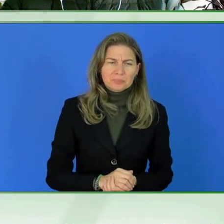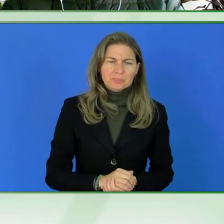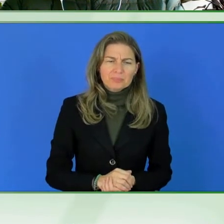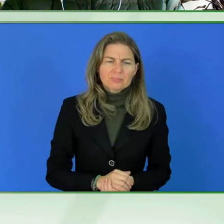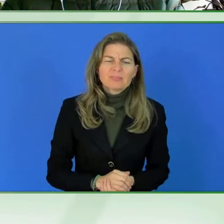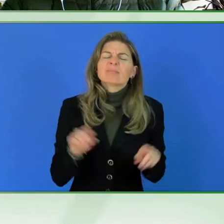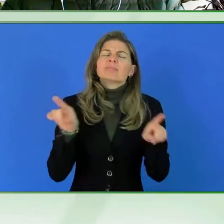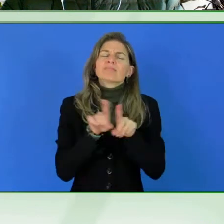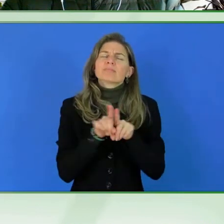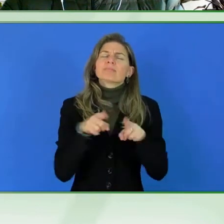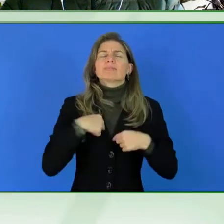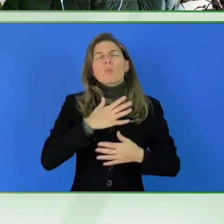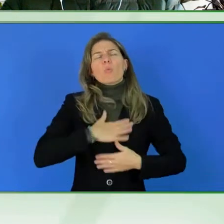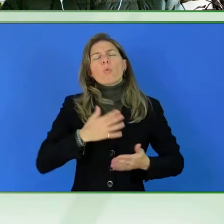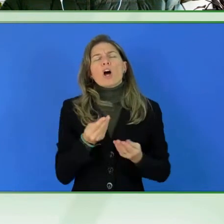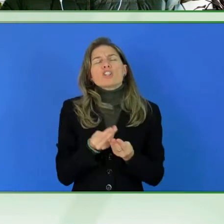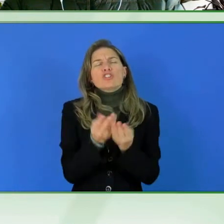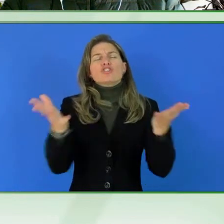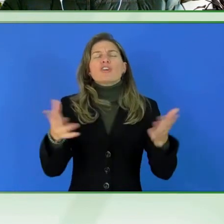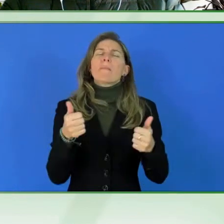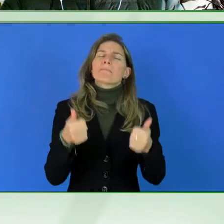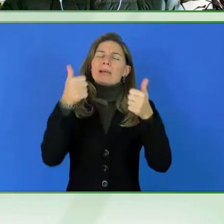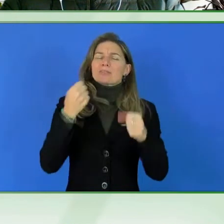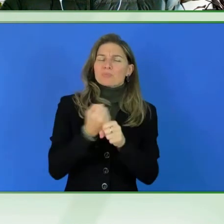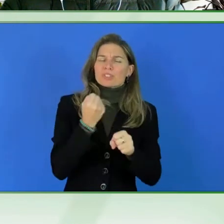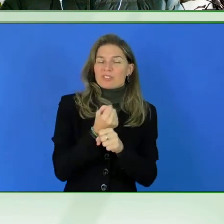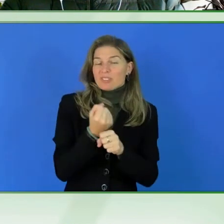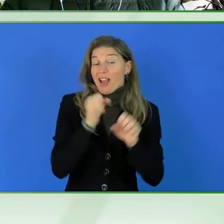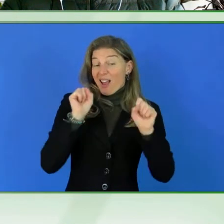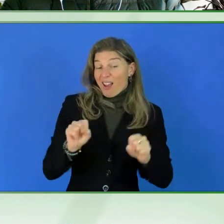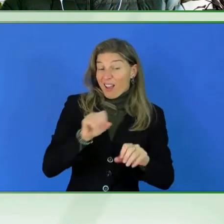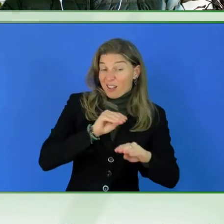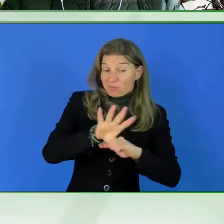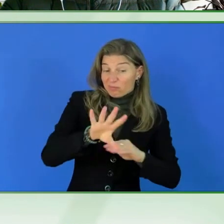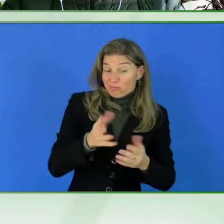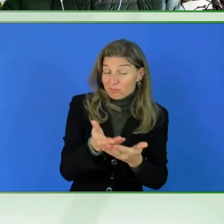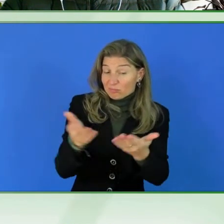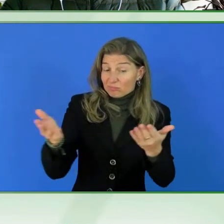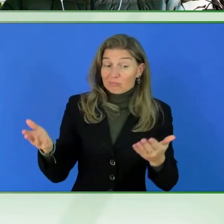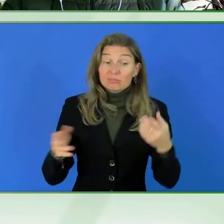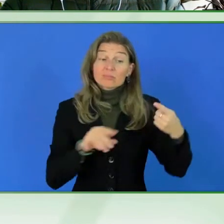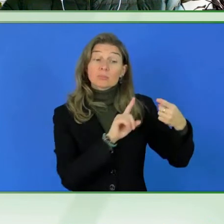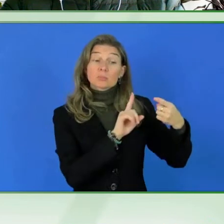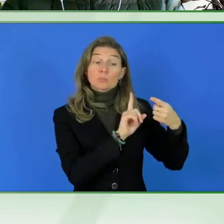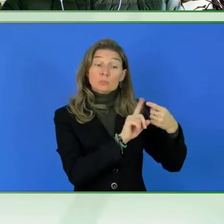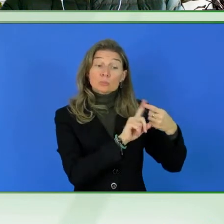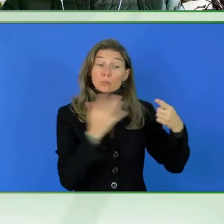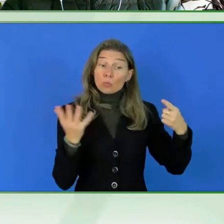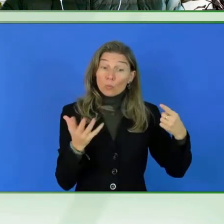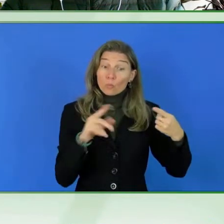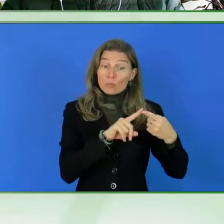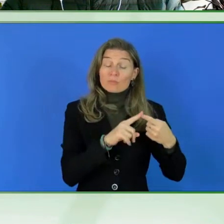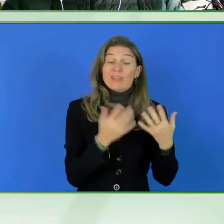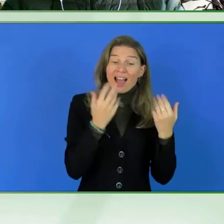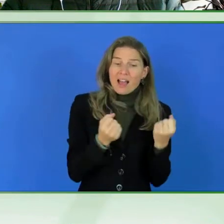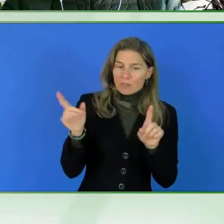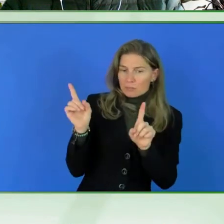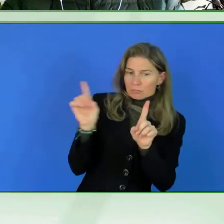your advice. The first one is our inclusive internship program for PWD